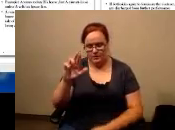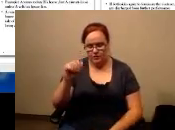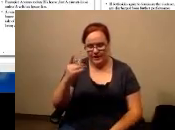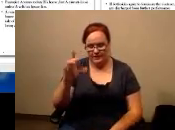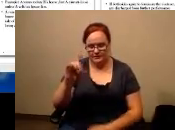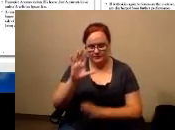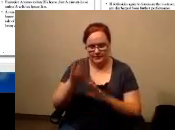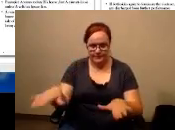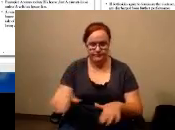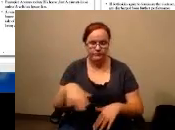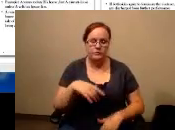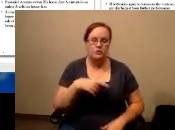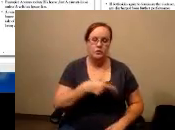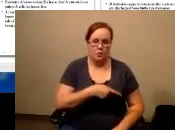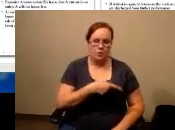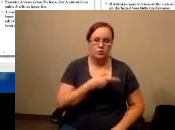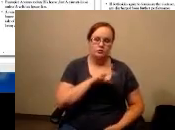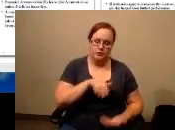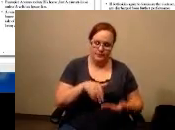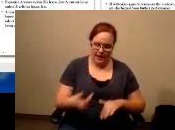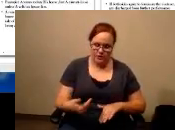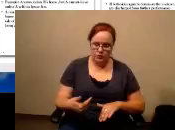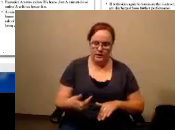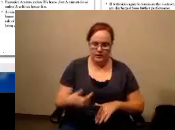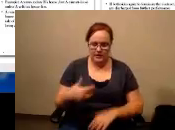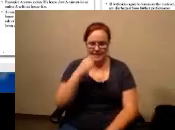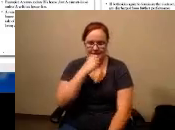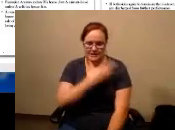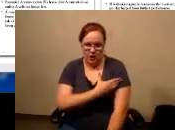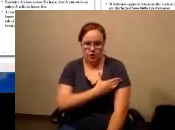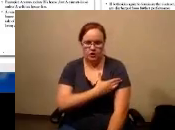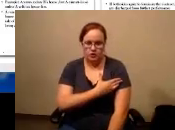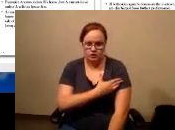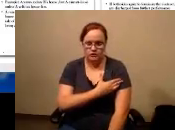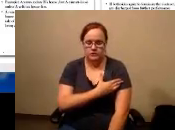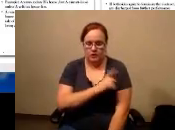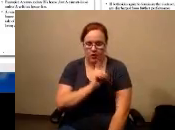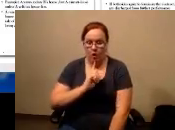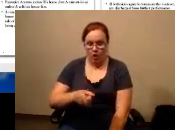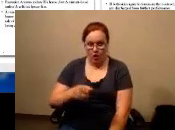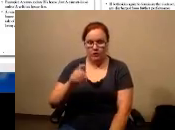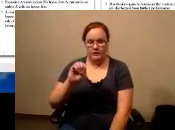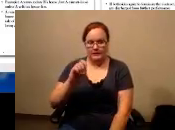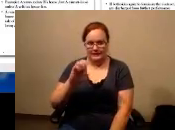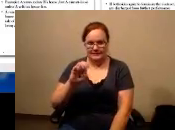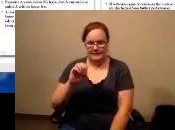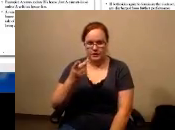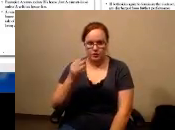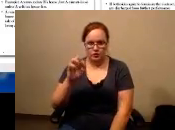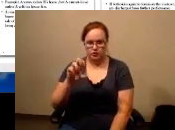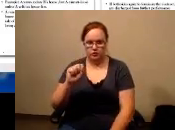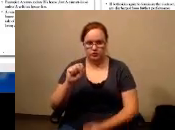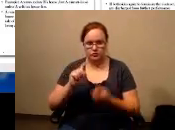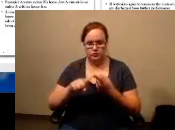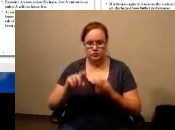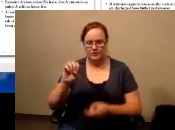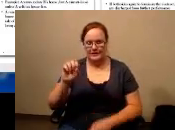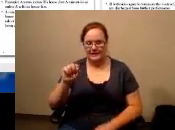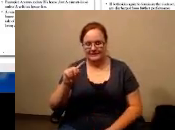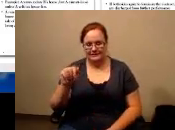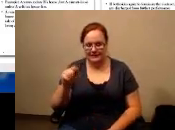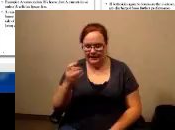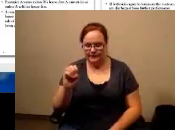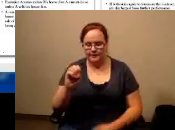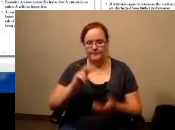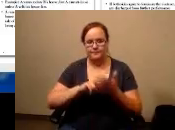passes away. The granddaughters are in fact, the daughters are in fact made executors to the estate, and